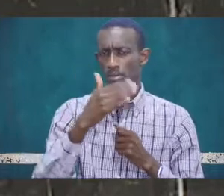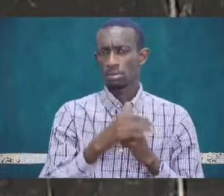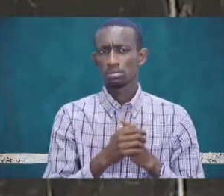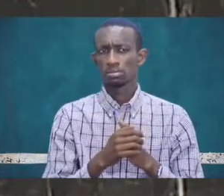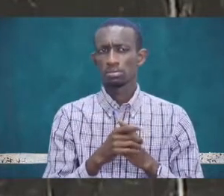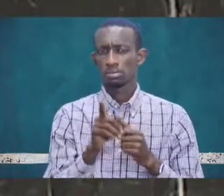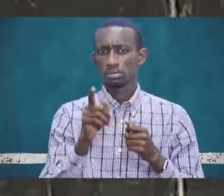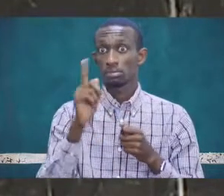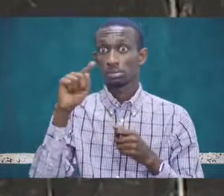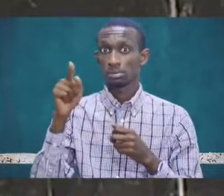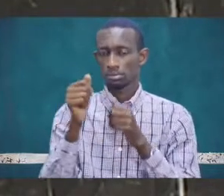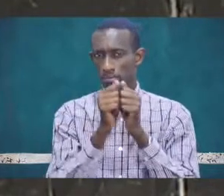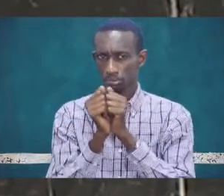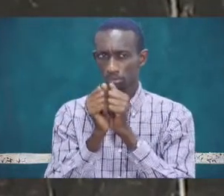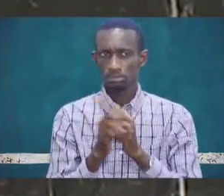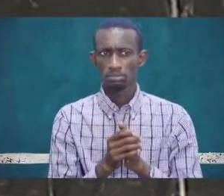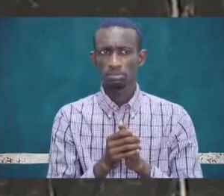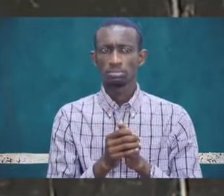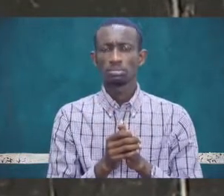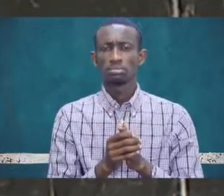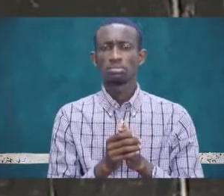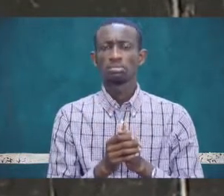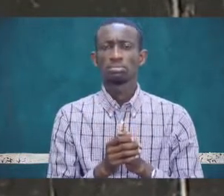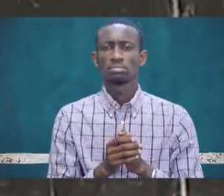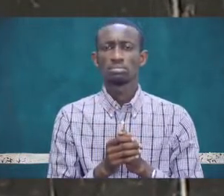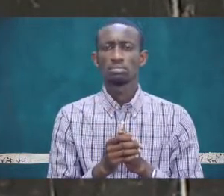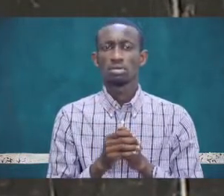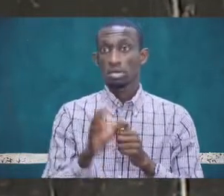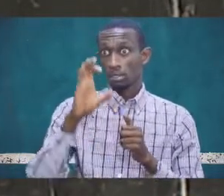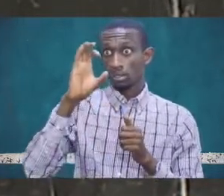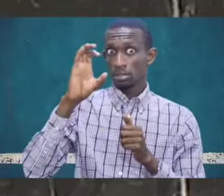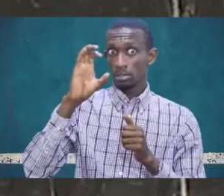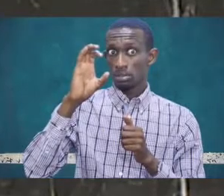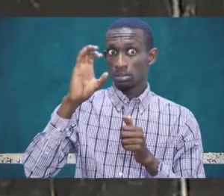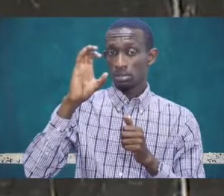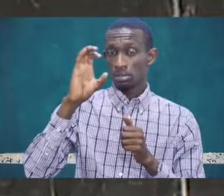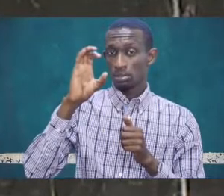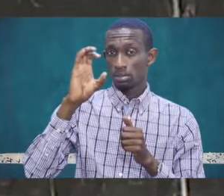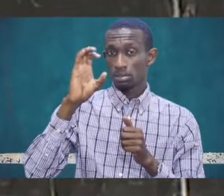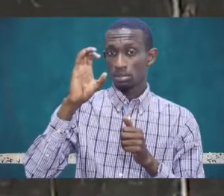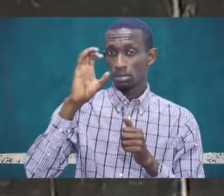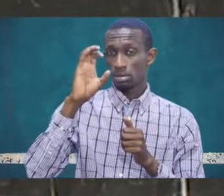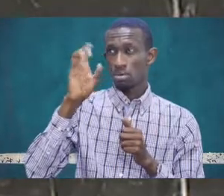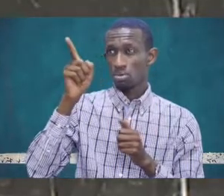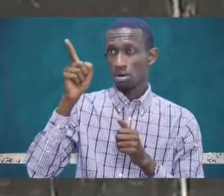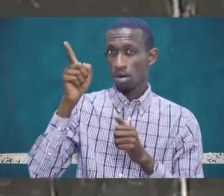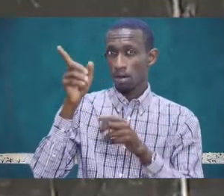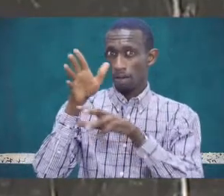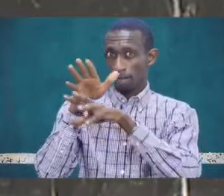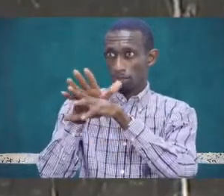is a correction that we have to make, is attacked by another alcohol. So in this